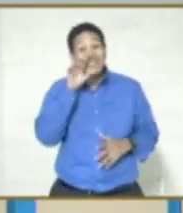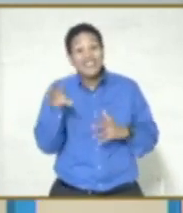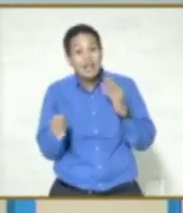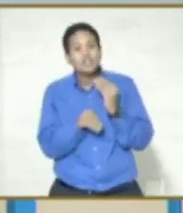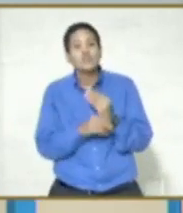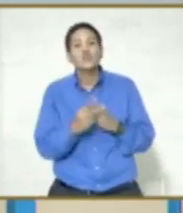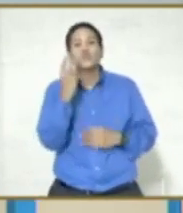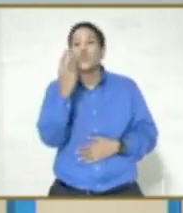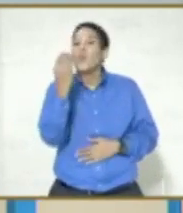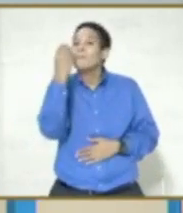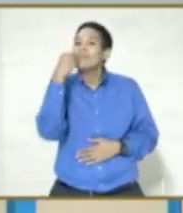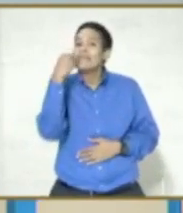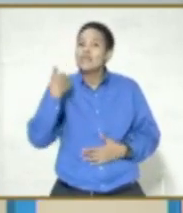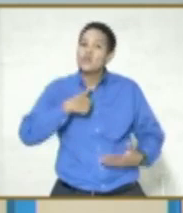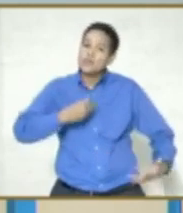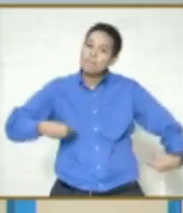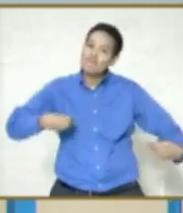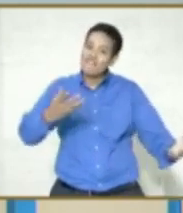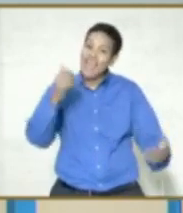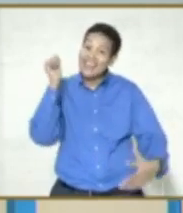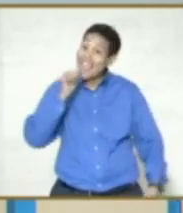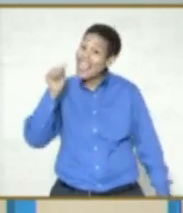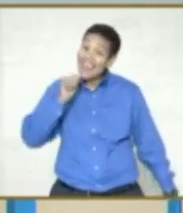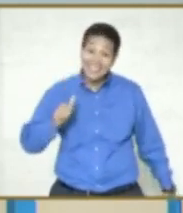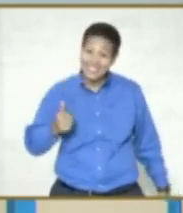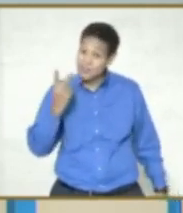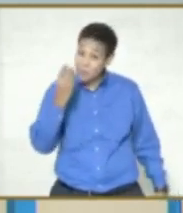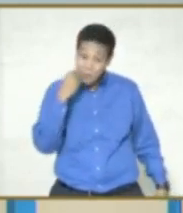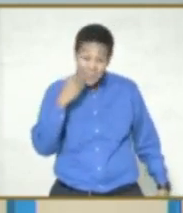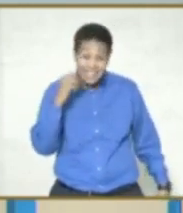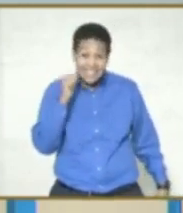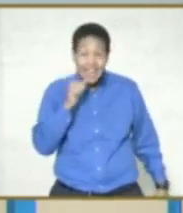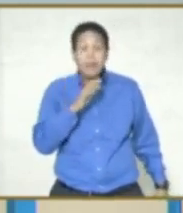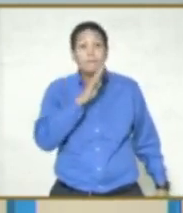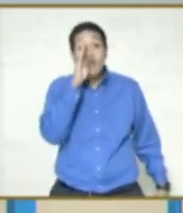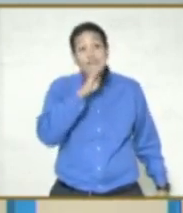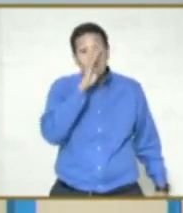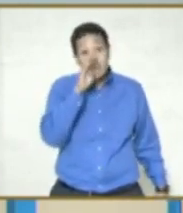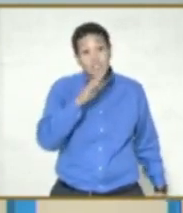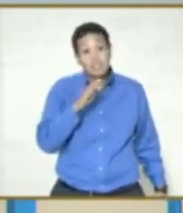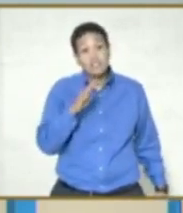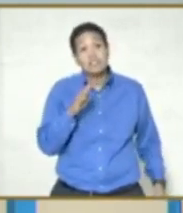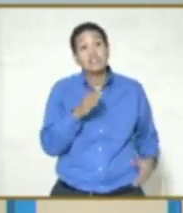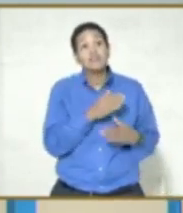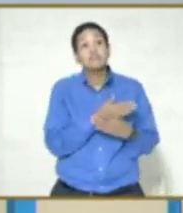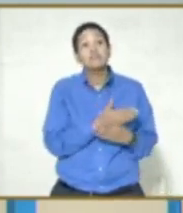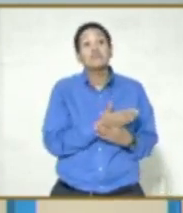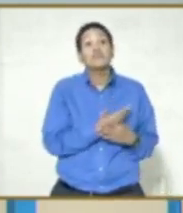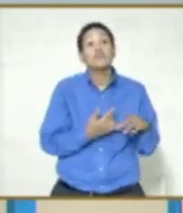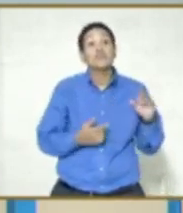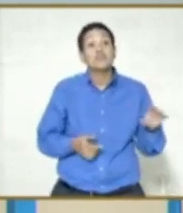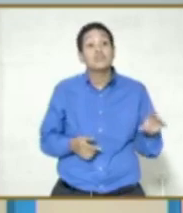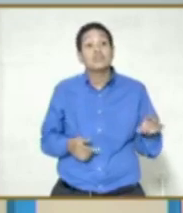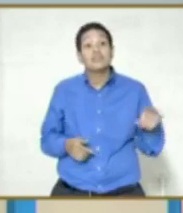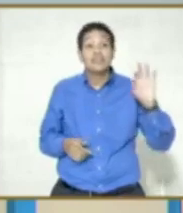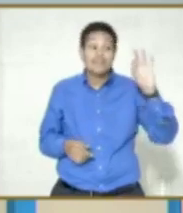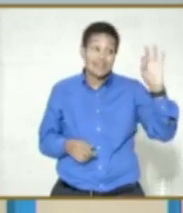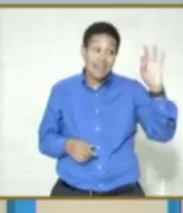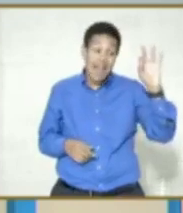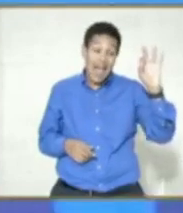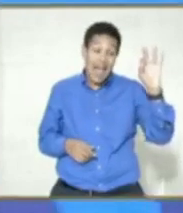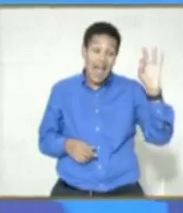Right, that we provide on a daily basis. A breakfast between